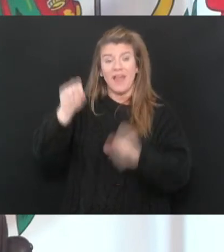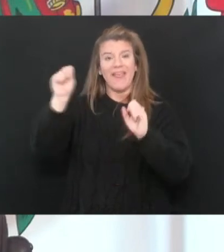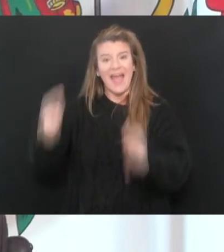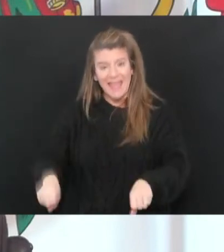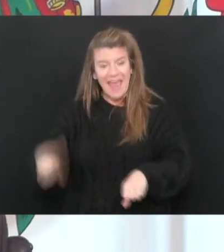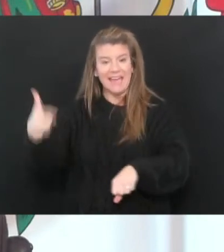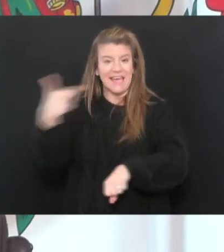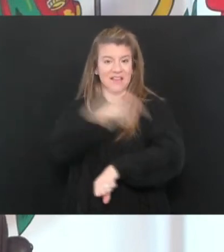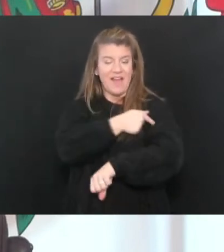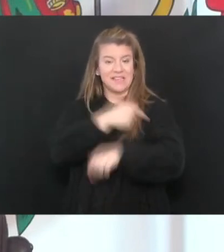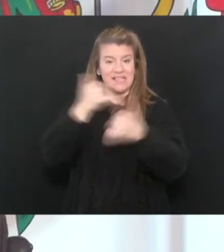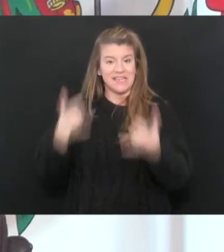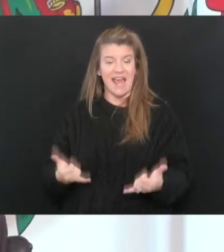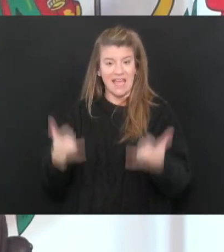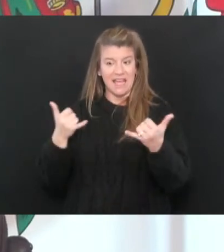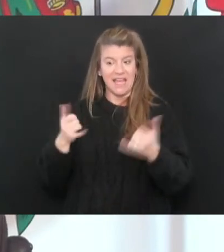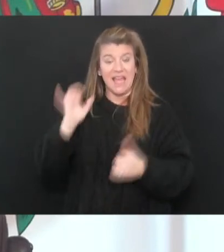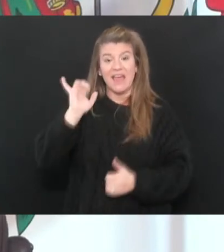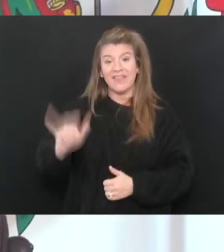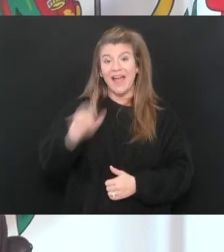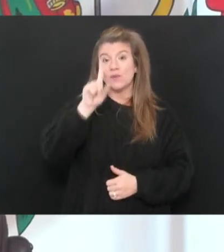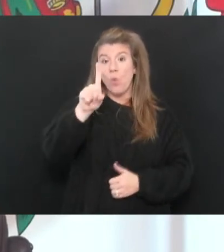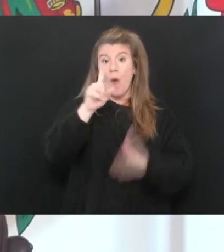vaccine today is